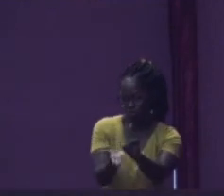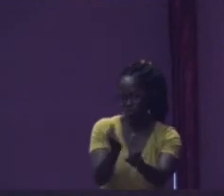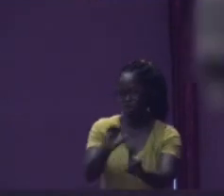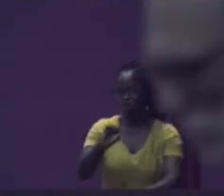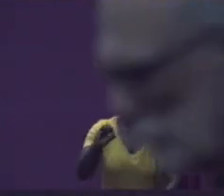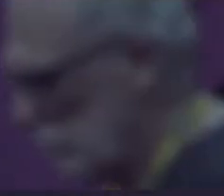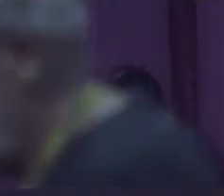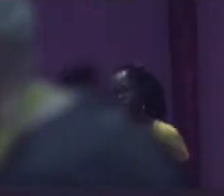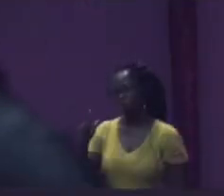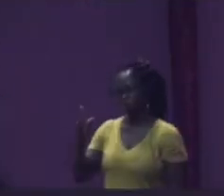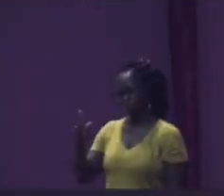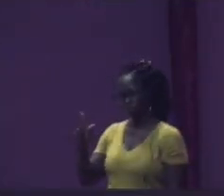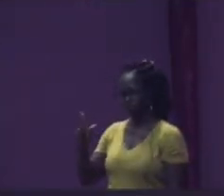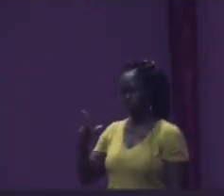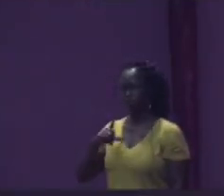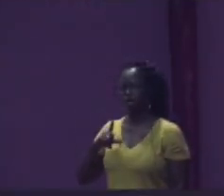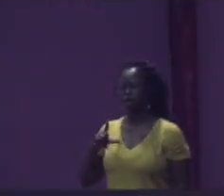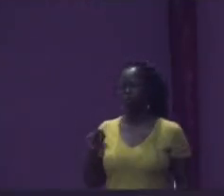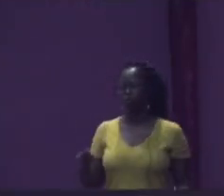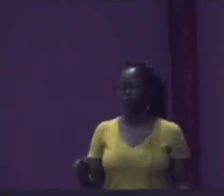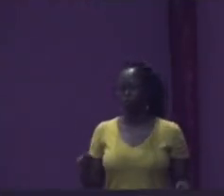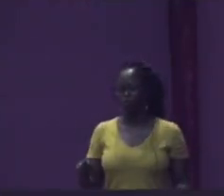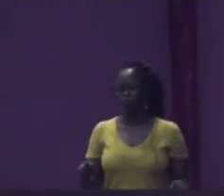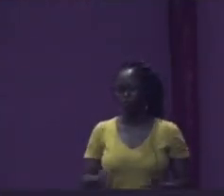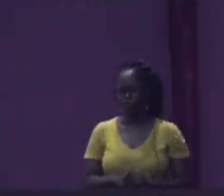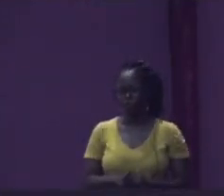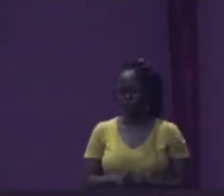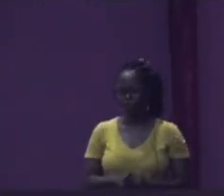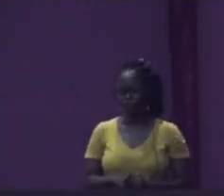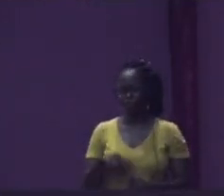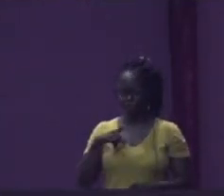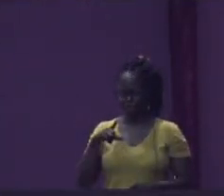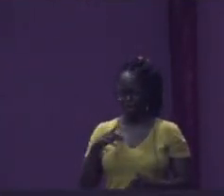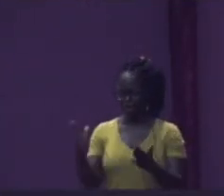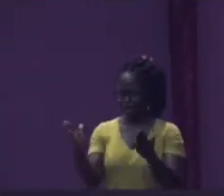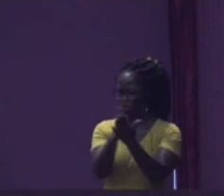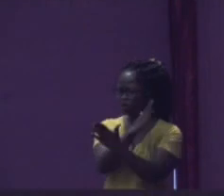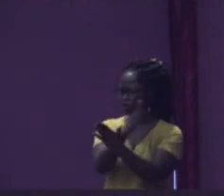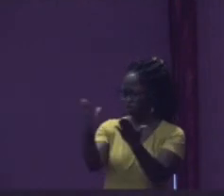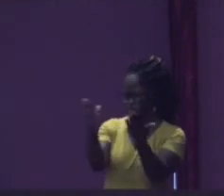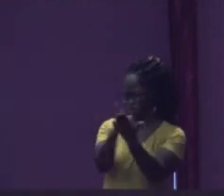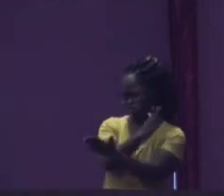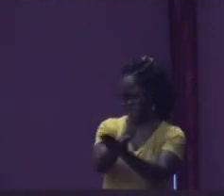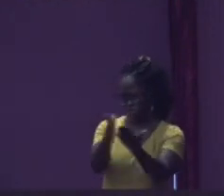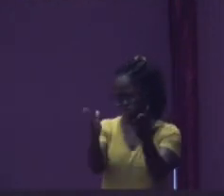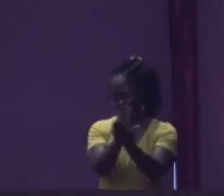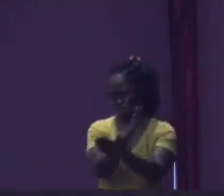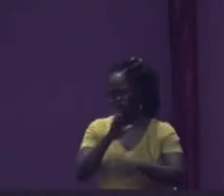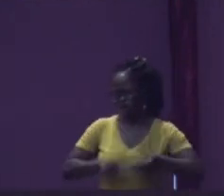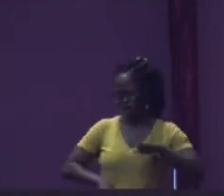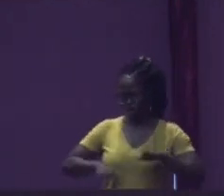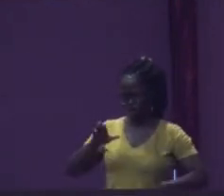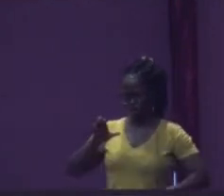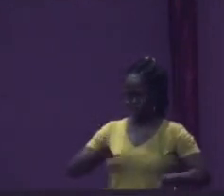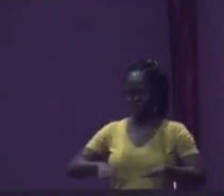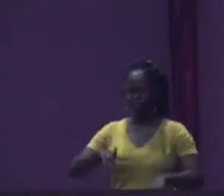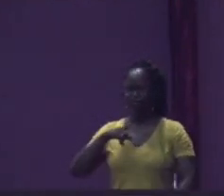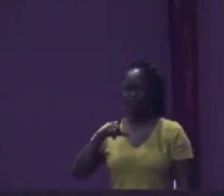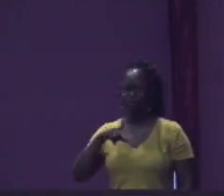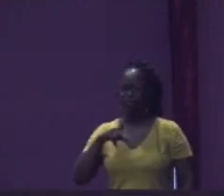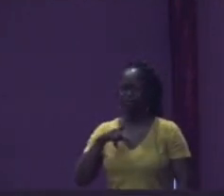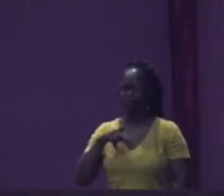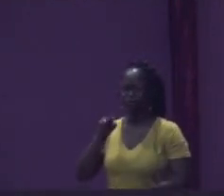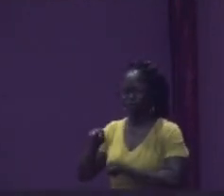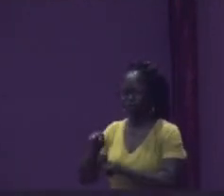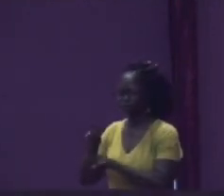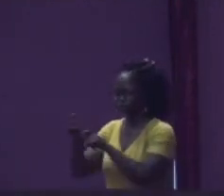organizations have, in some cases, planted and supported medicinal plant gardens,